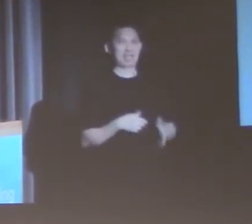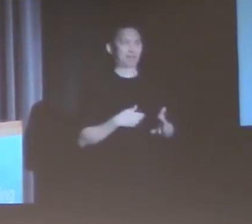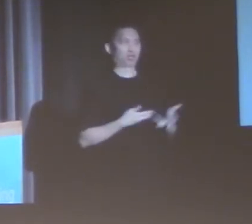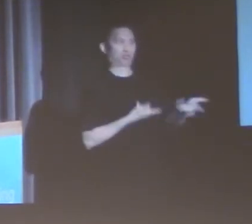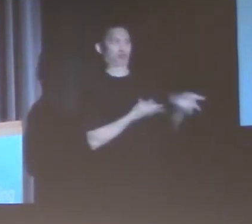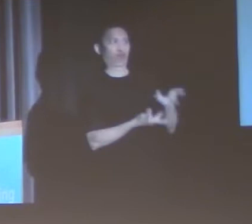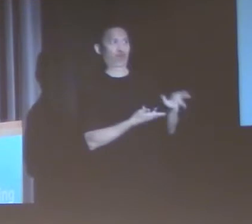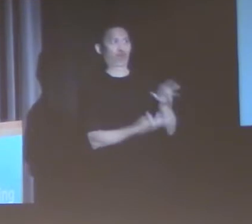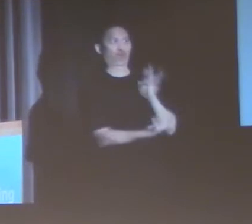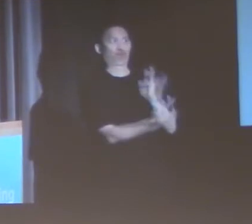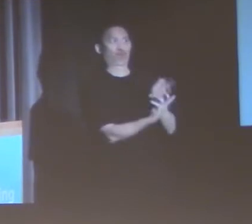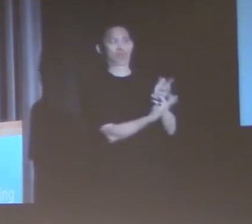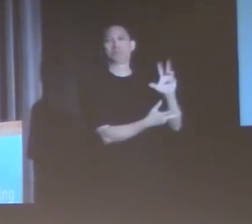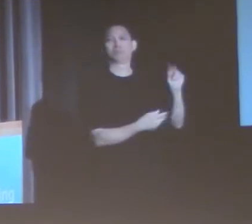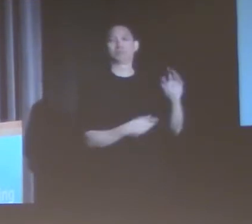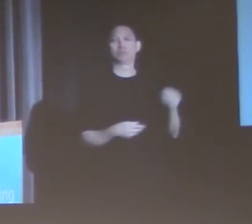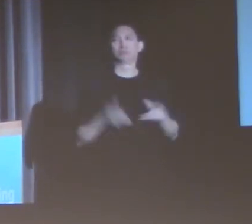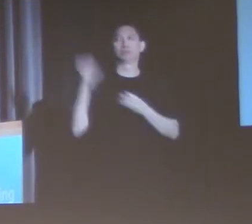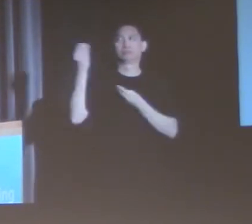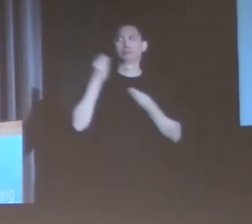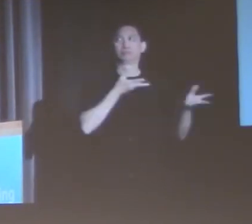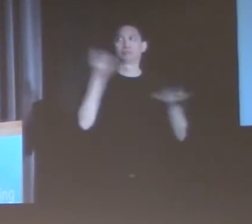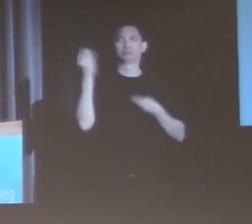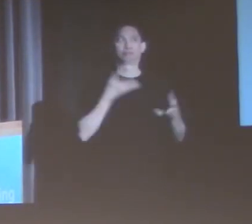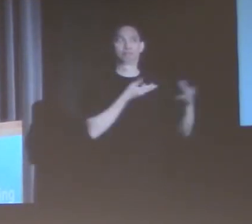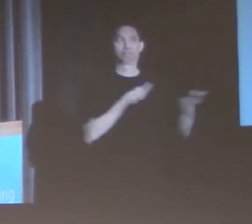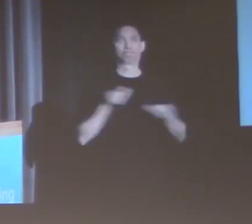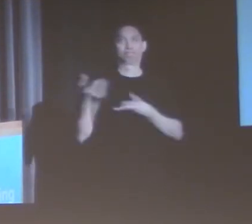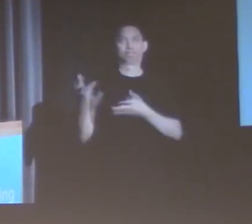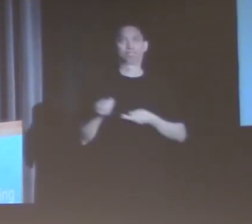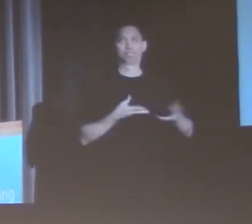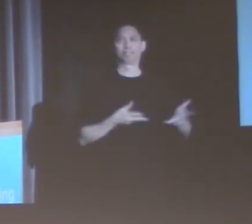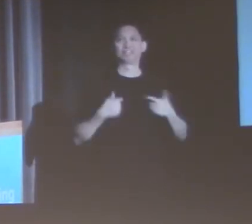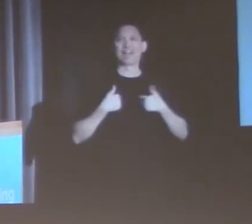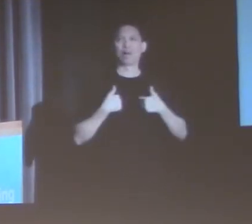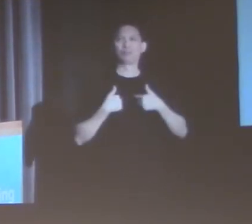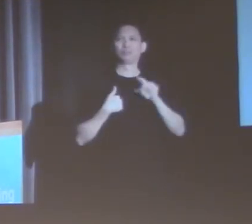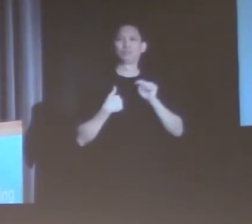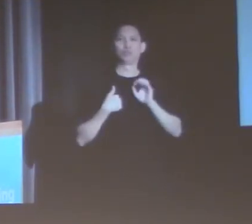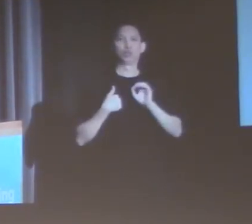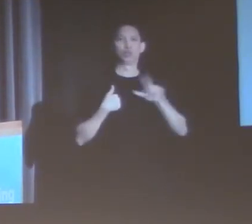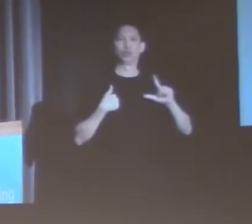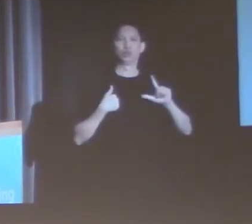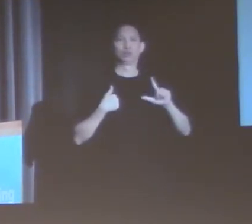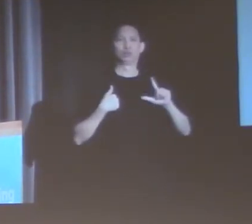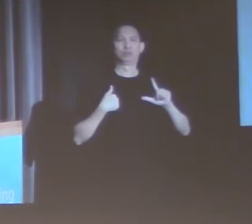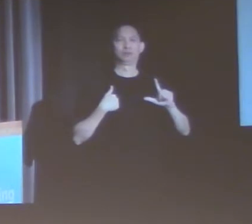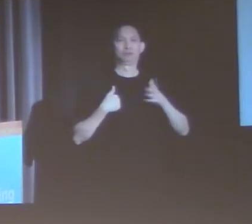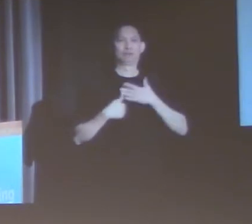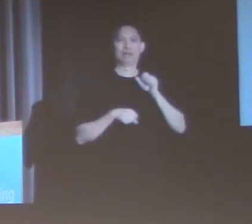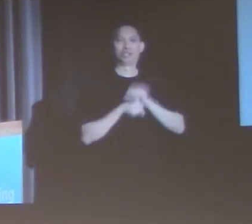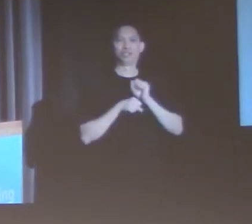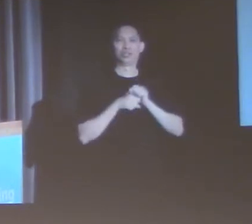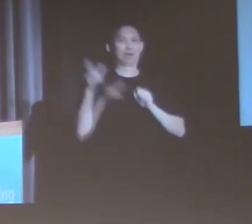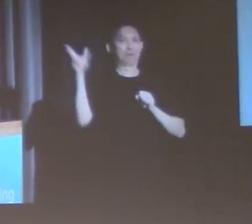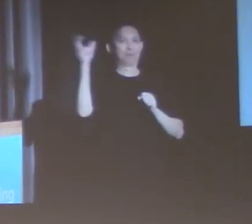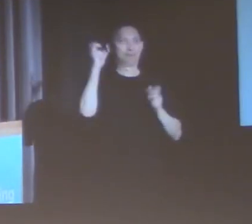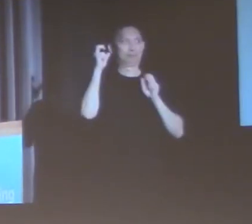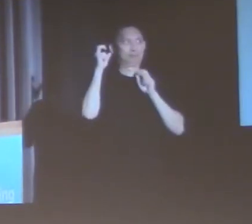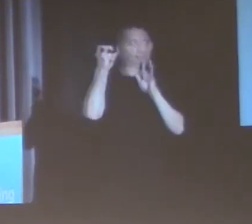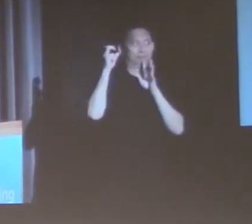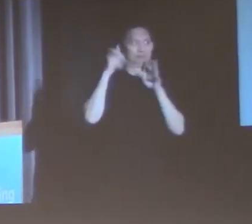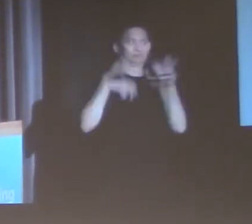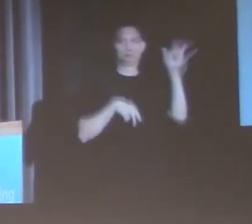of the court to relay information and deliver information from him to the court, right? Or help him talk to his